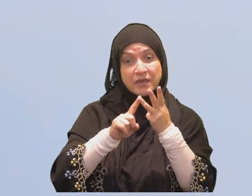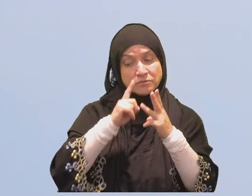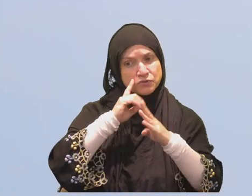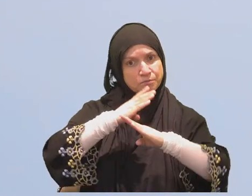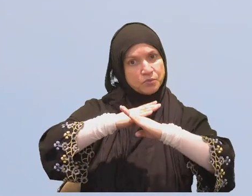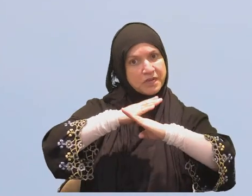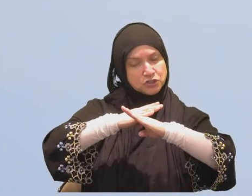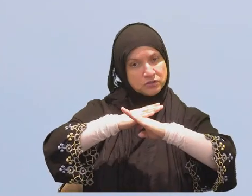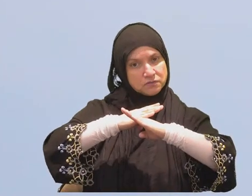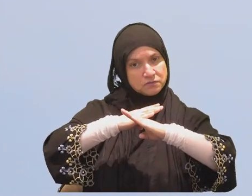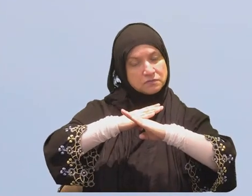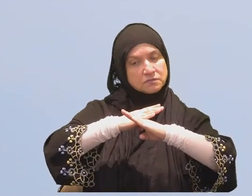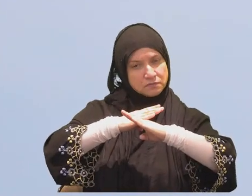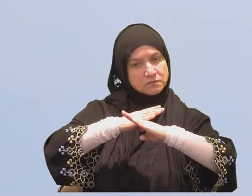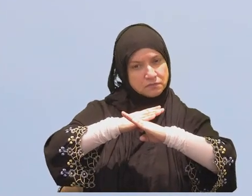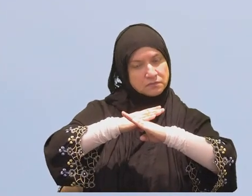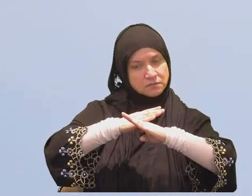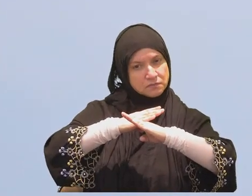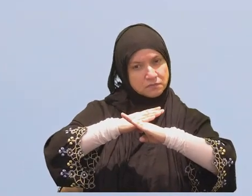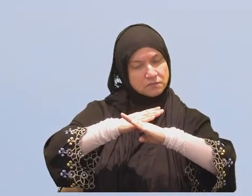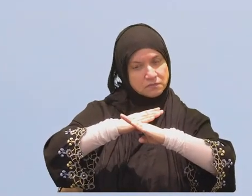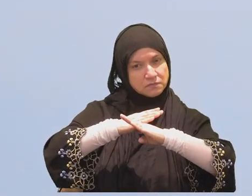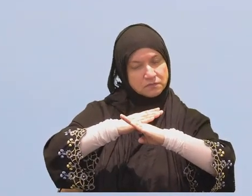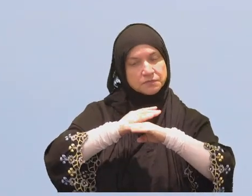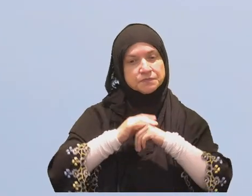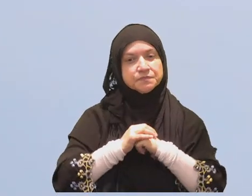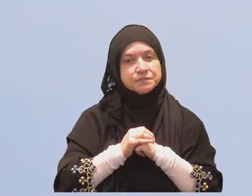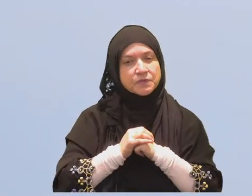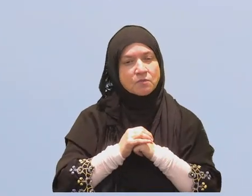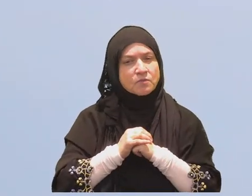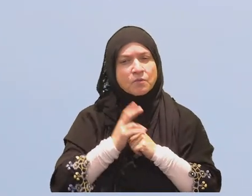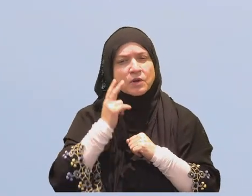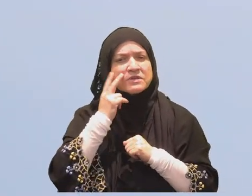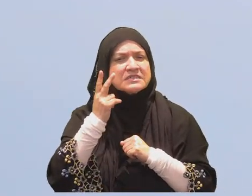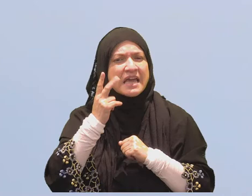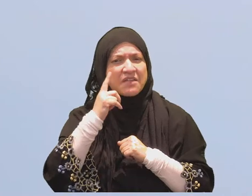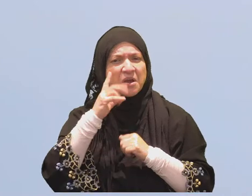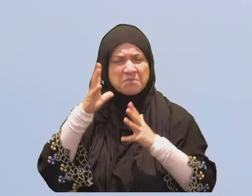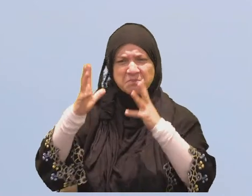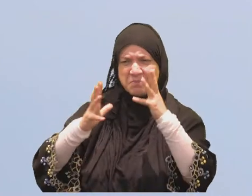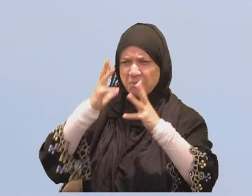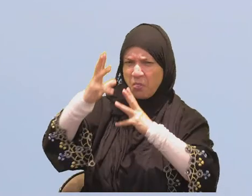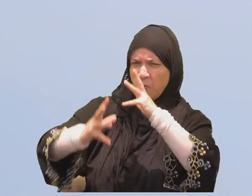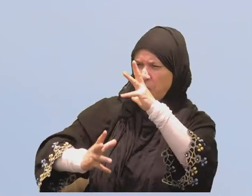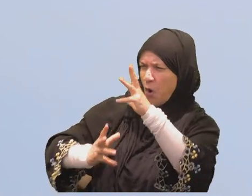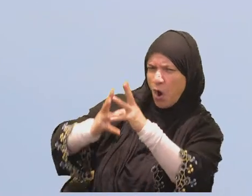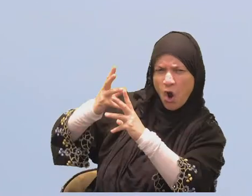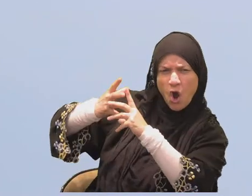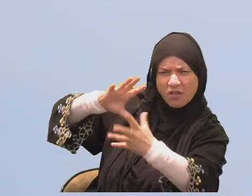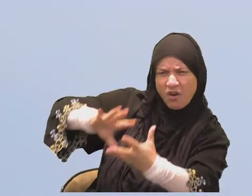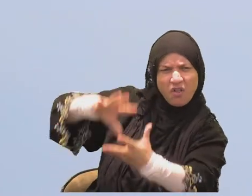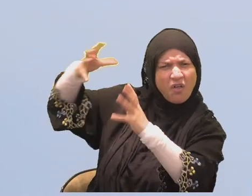the protection of the madness that's besieging many people in our society.